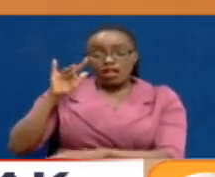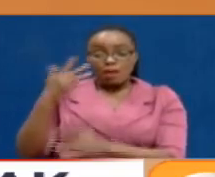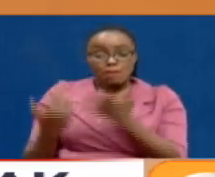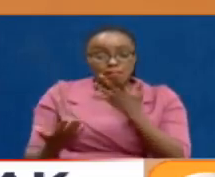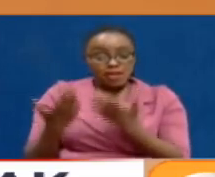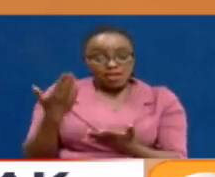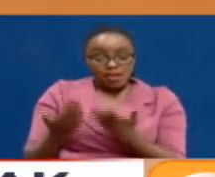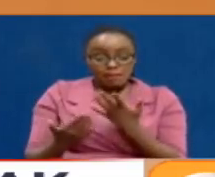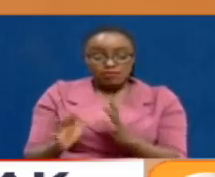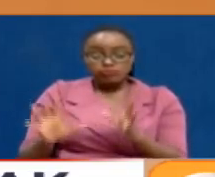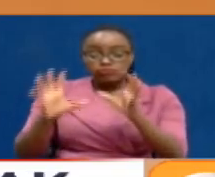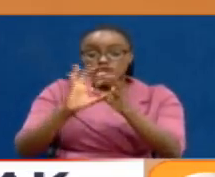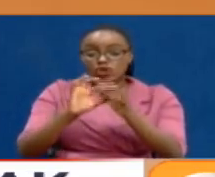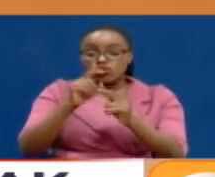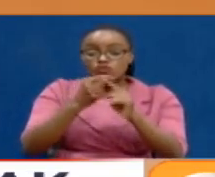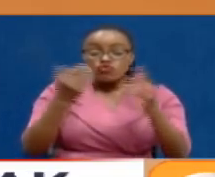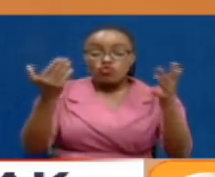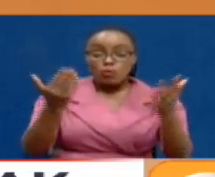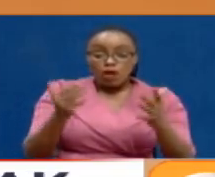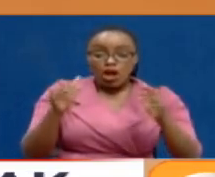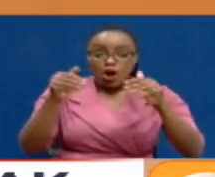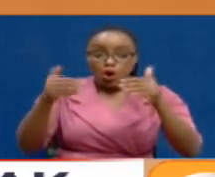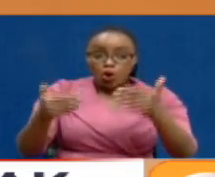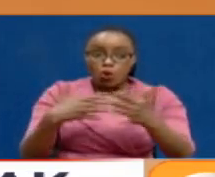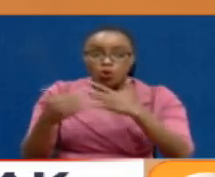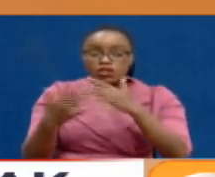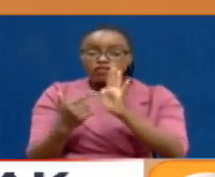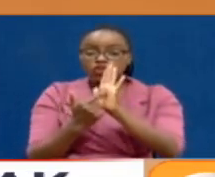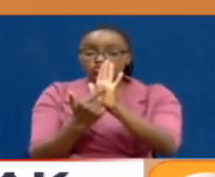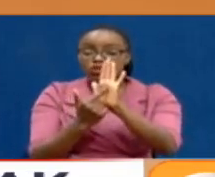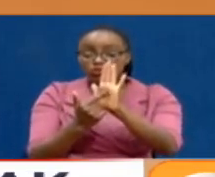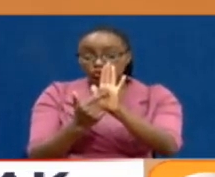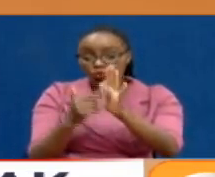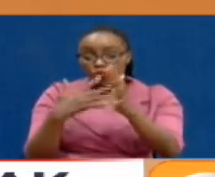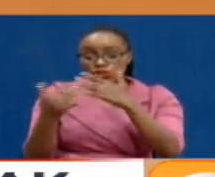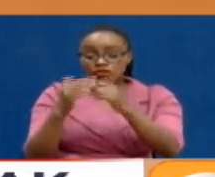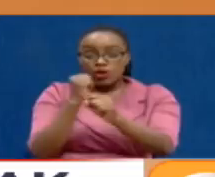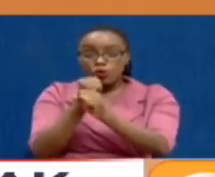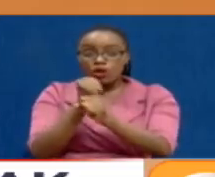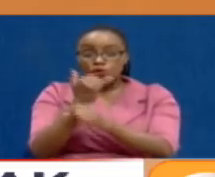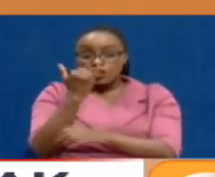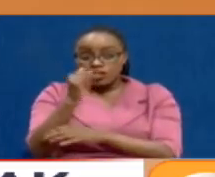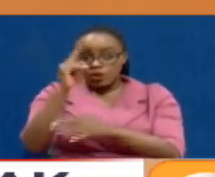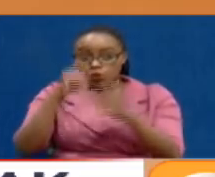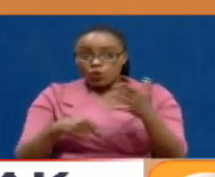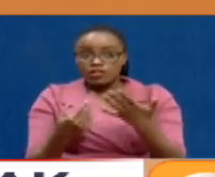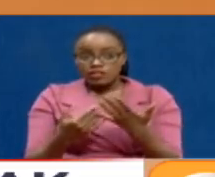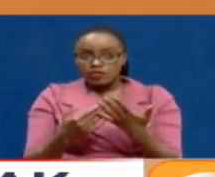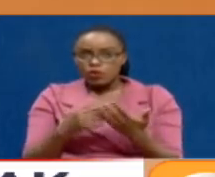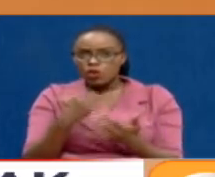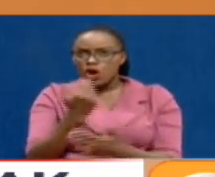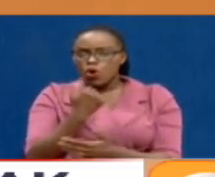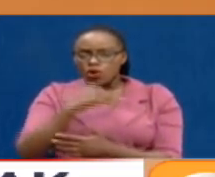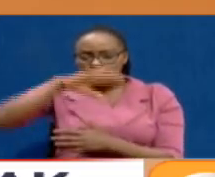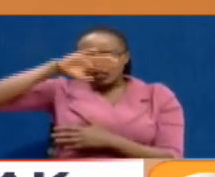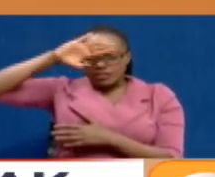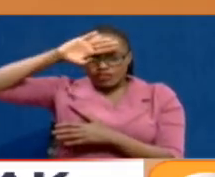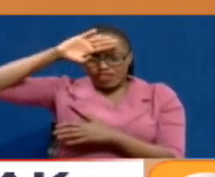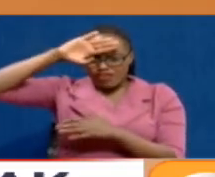either related to where you are coming from or what you are showing at that time. And what we are doing right now is doing the